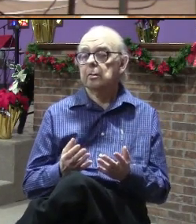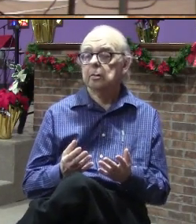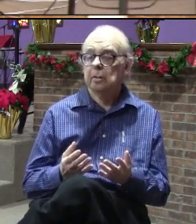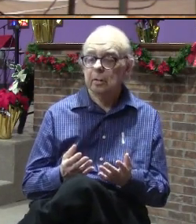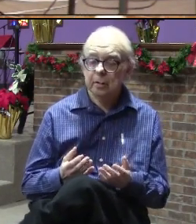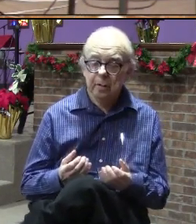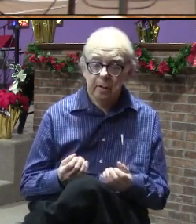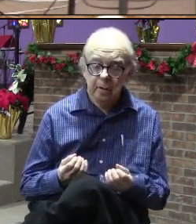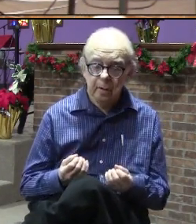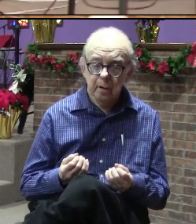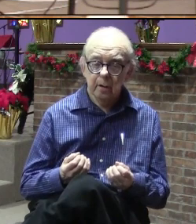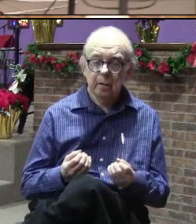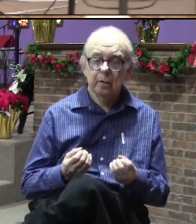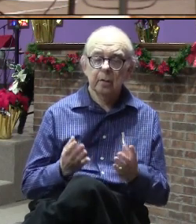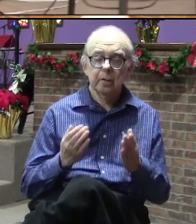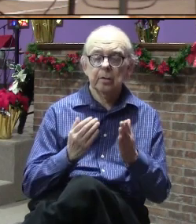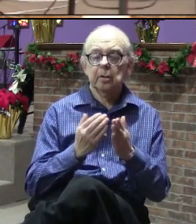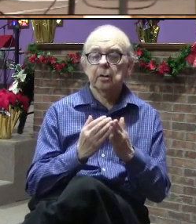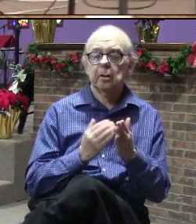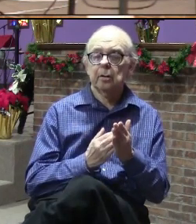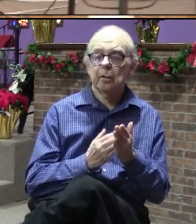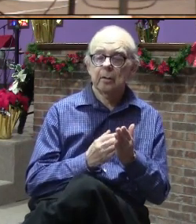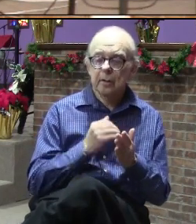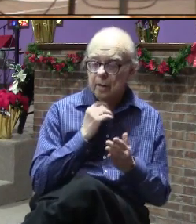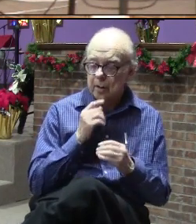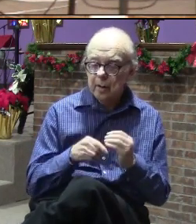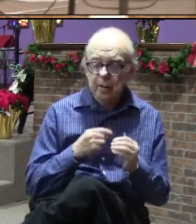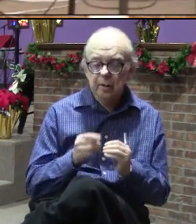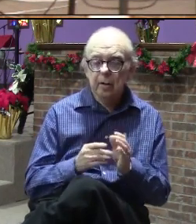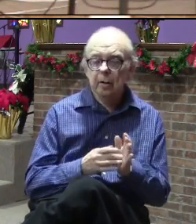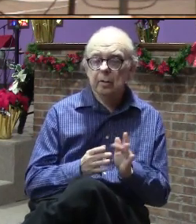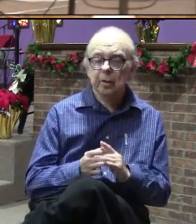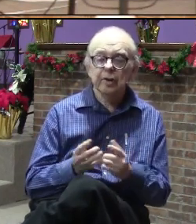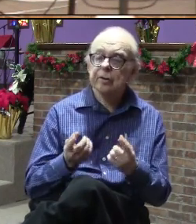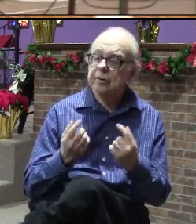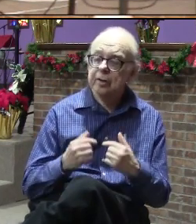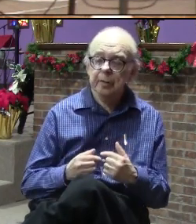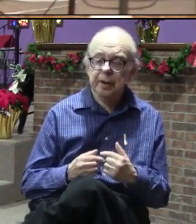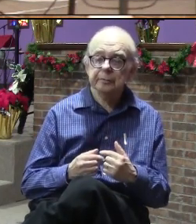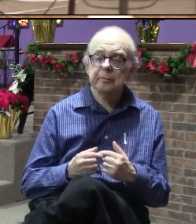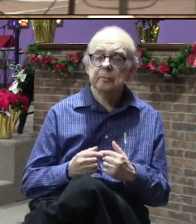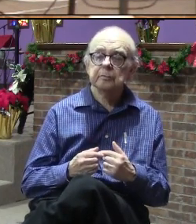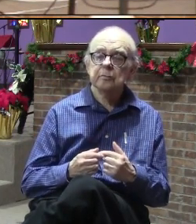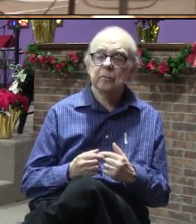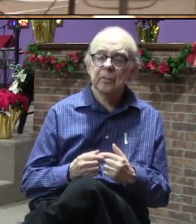A lot of the messages anymore is not about Jesus coming.